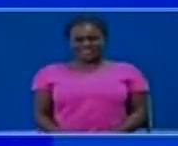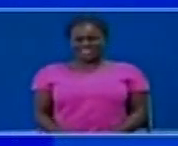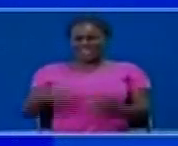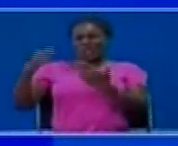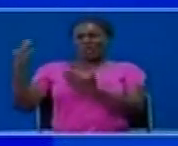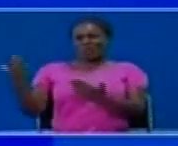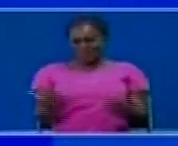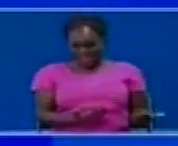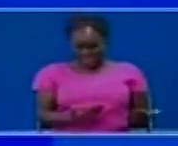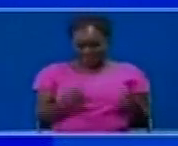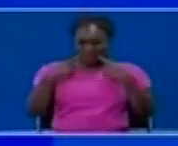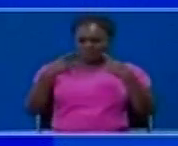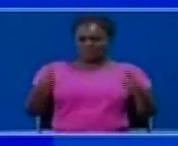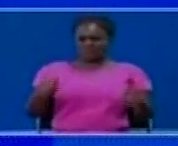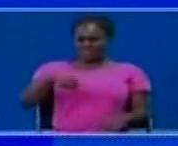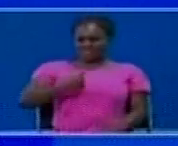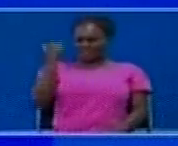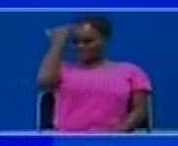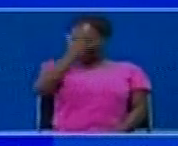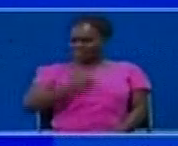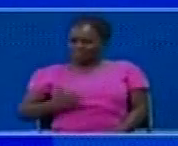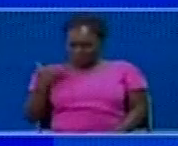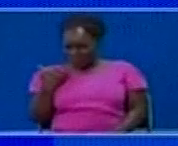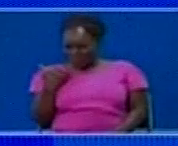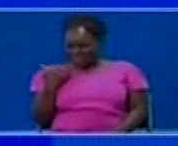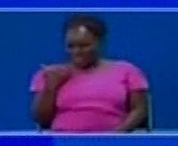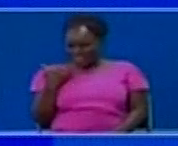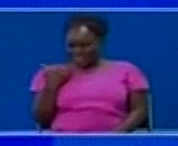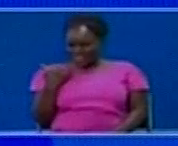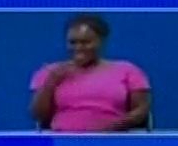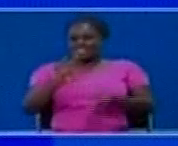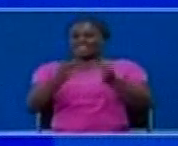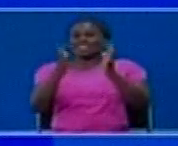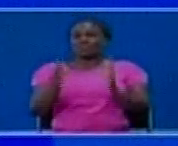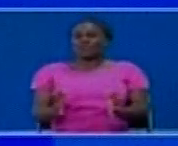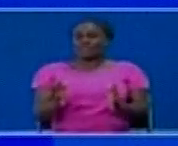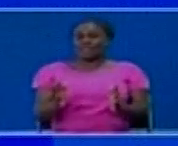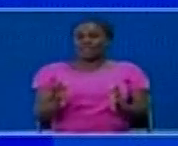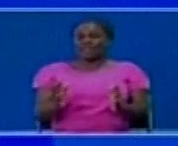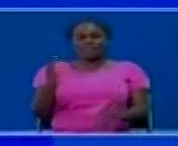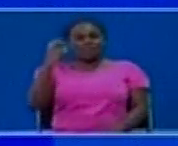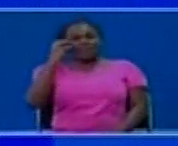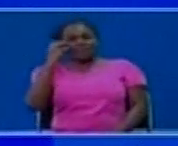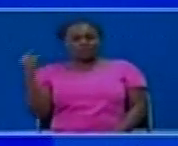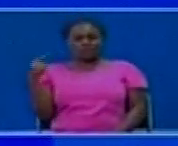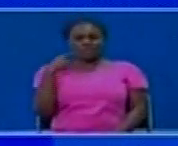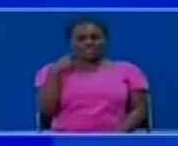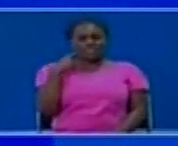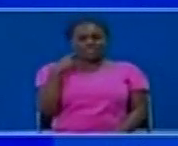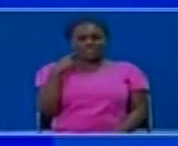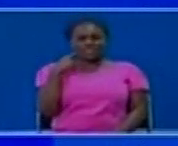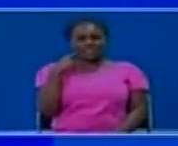A warm welcome to our bulletin tonight. I'm Yvonne Okwara Matole, and our sign language interpreter tonight is Meresha